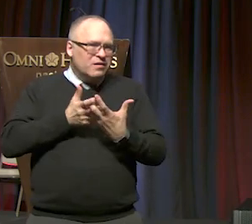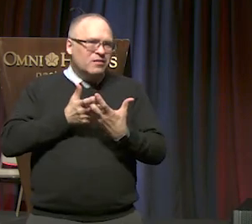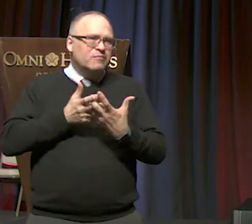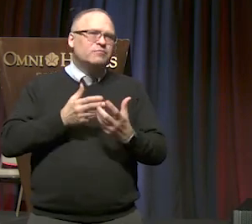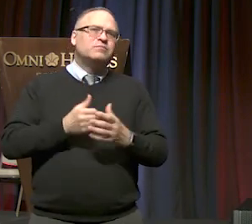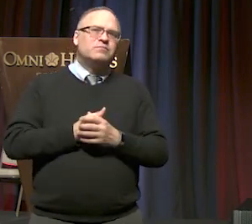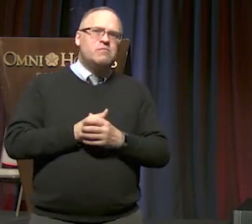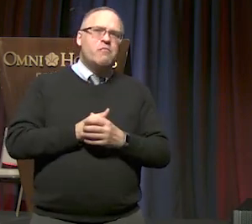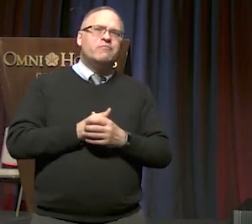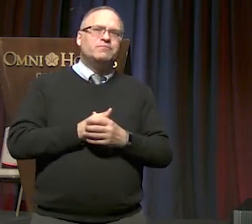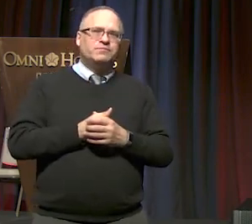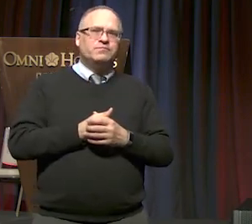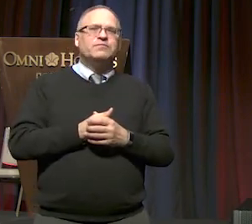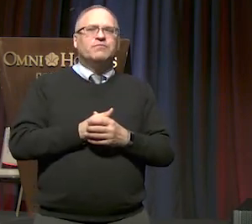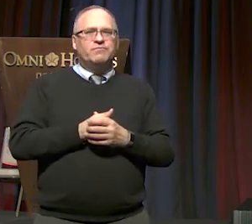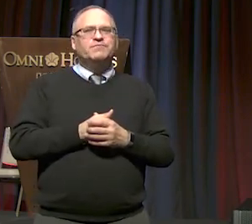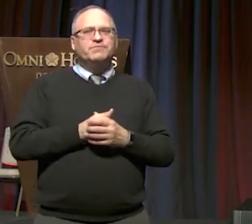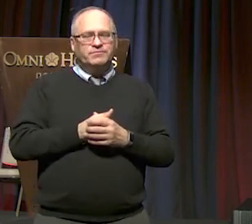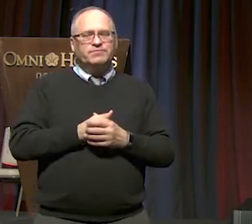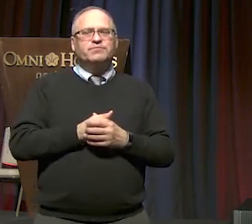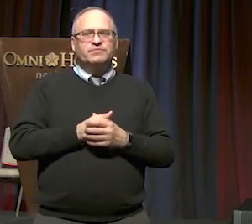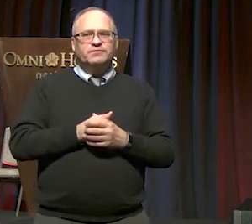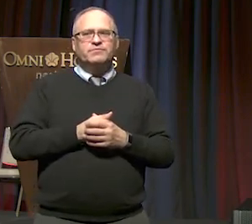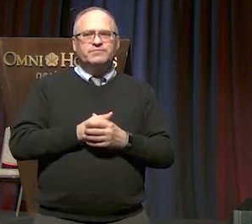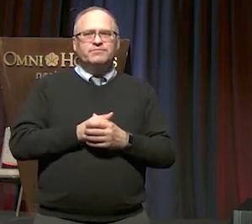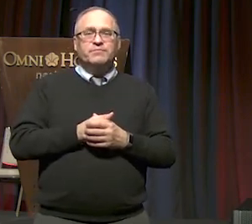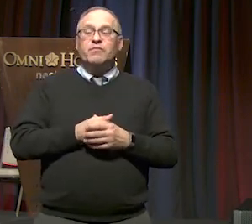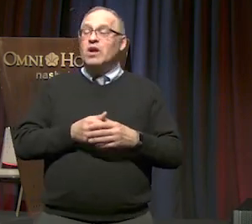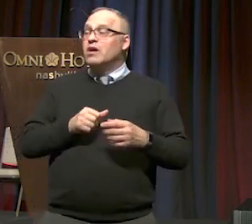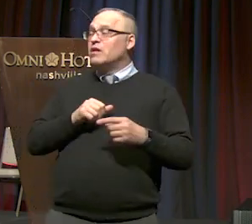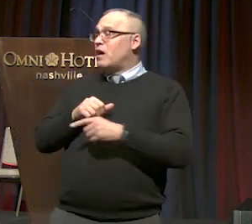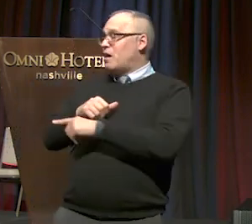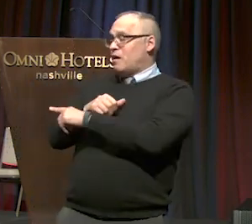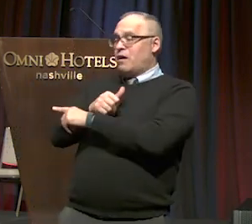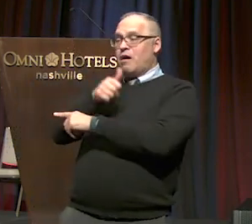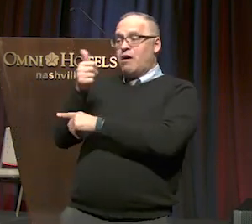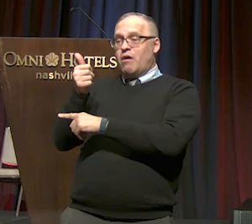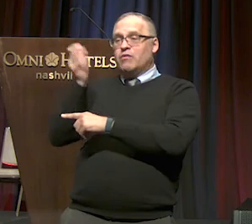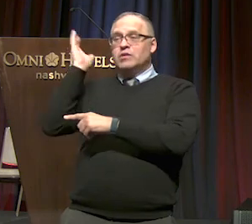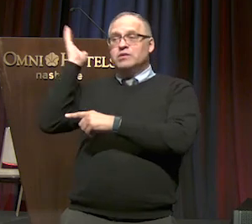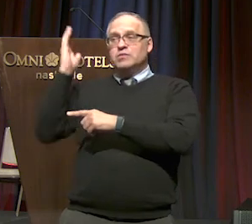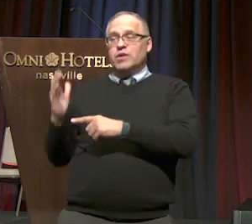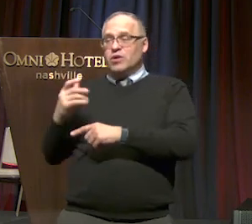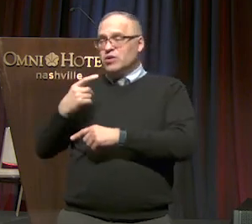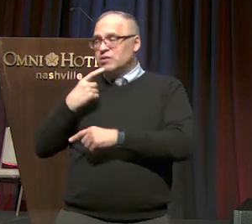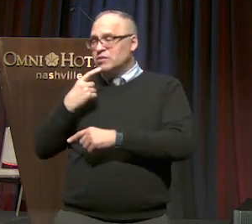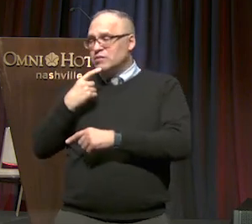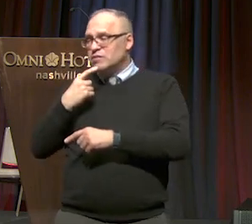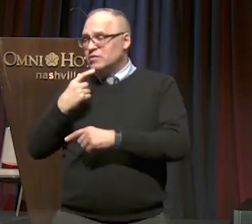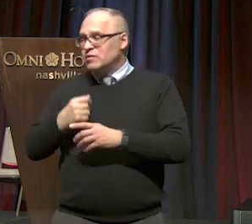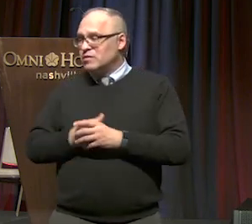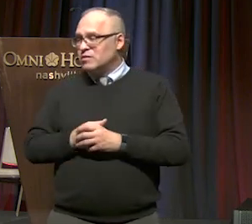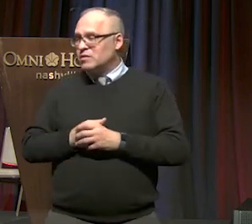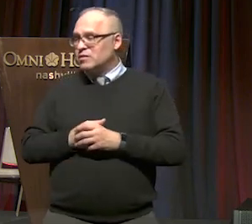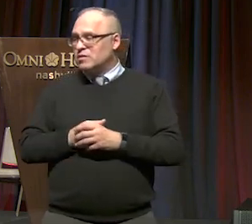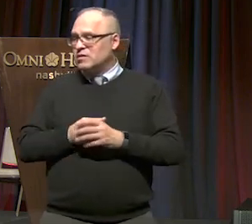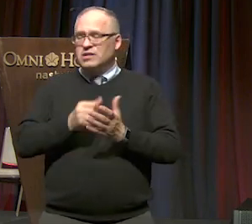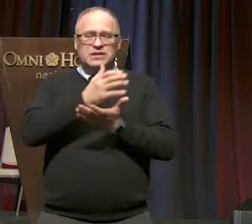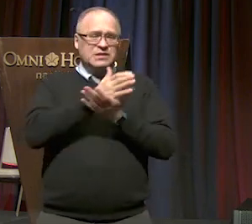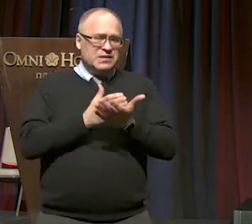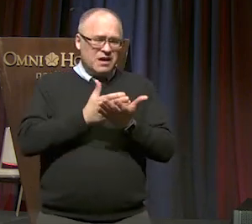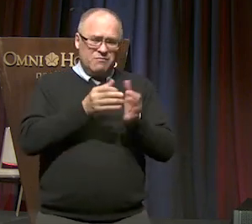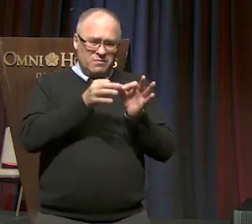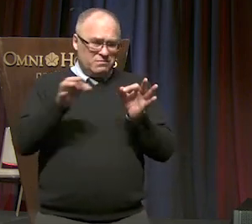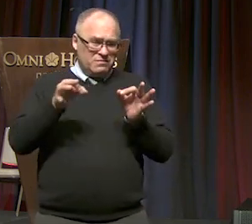as the previous speaker mentioned a while ago, there is a need in the Philippines to translate